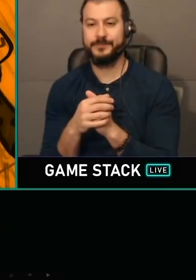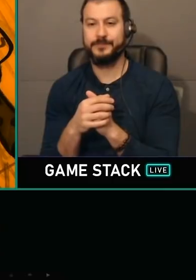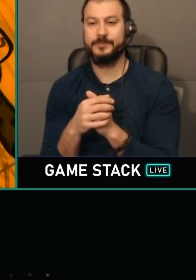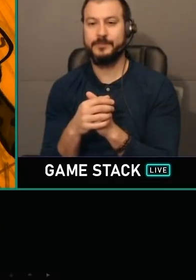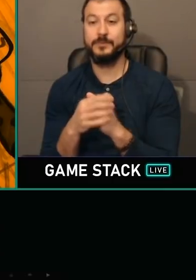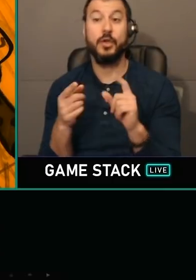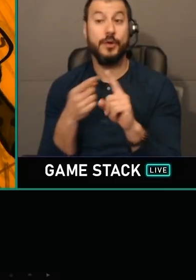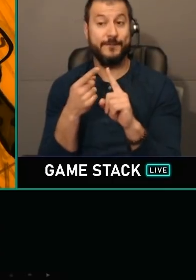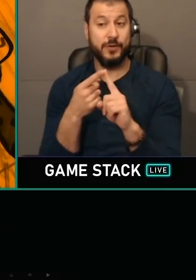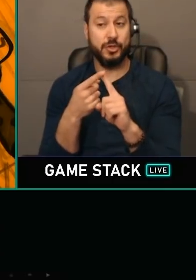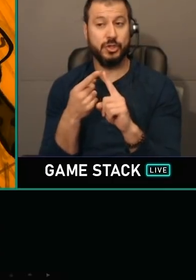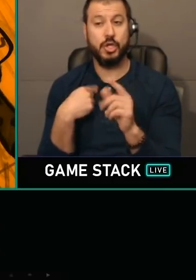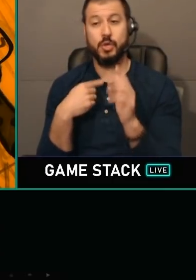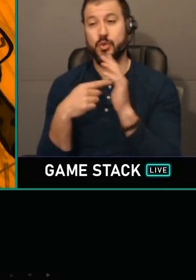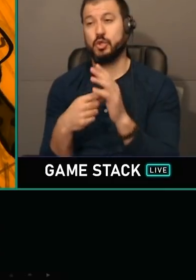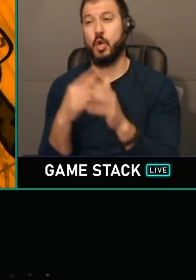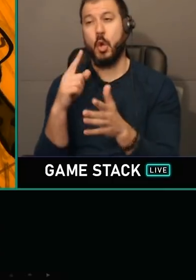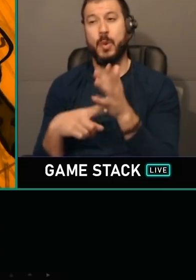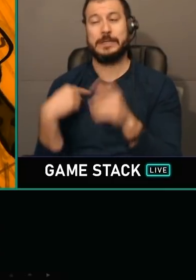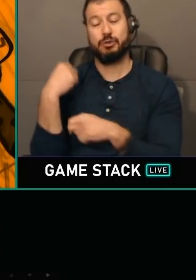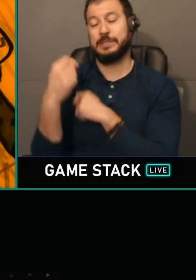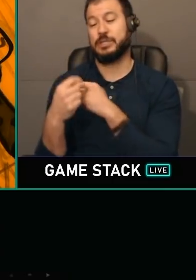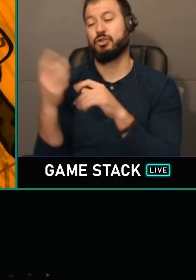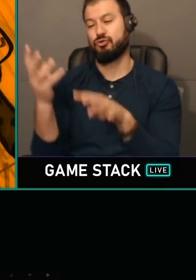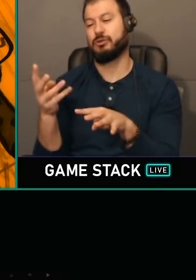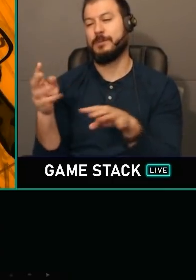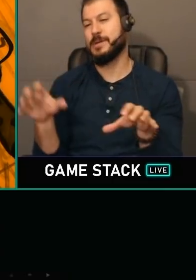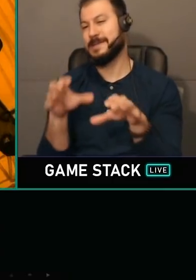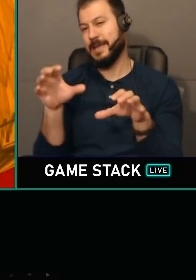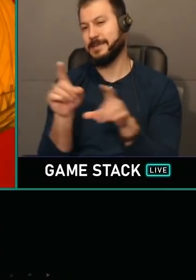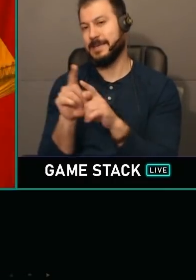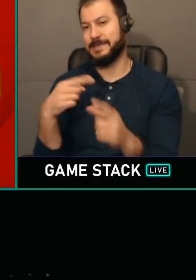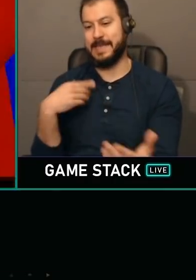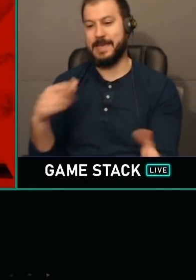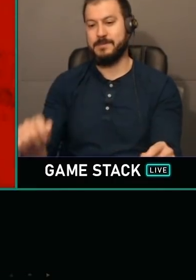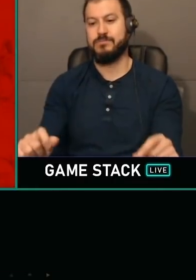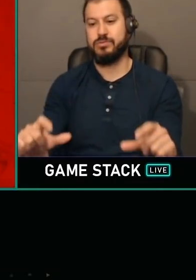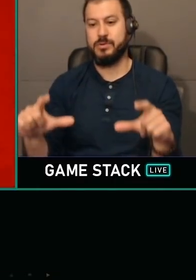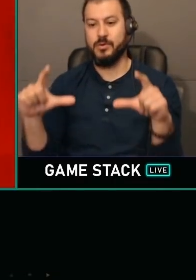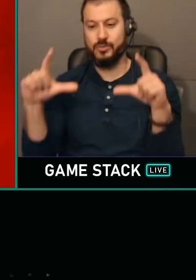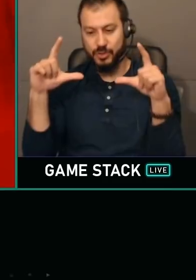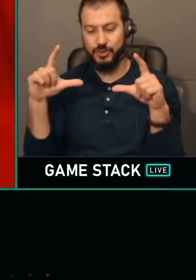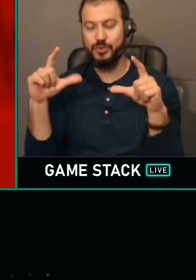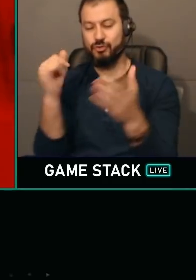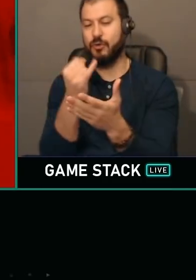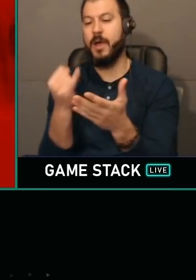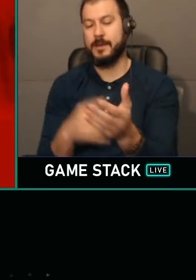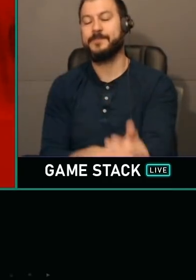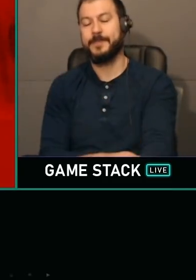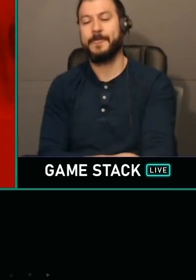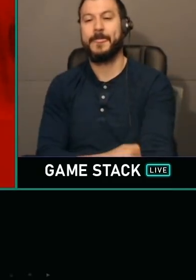First, I'll show what traditional texture streaming does as I approach the drawing. Entire MIP